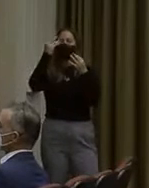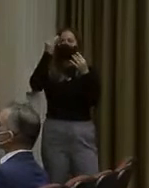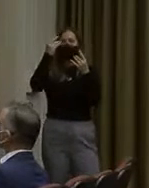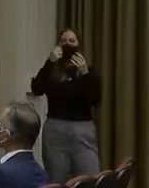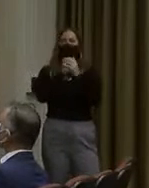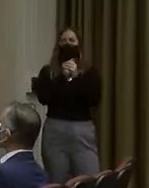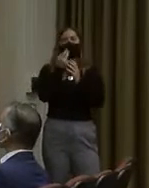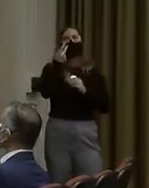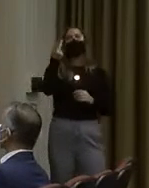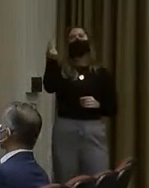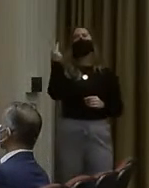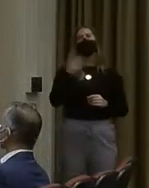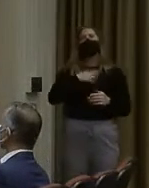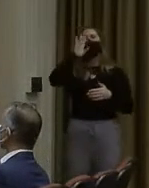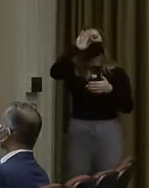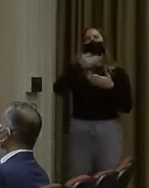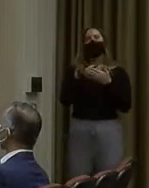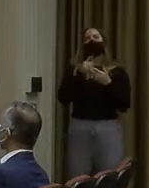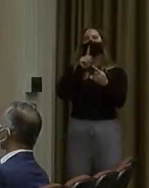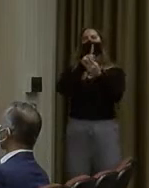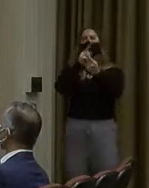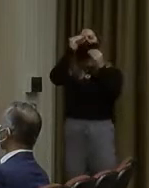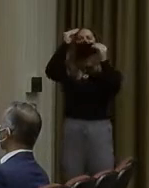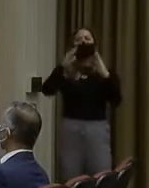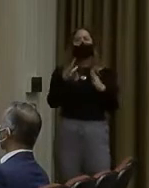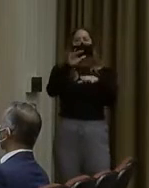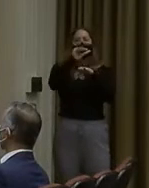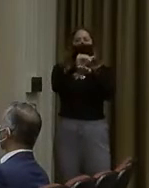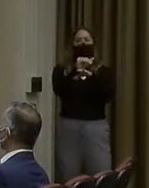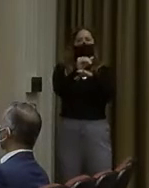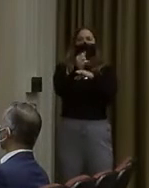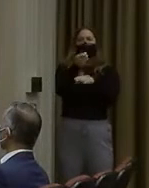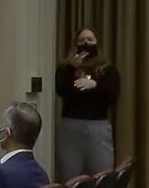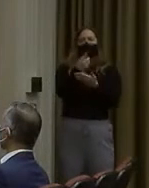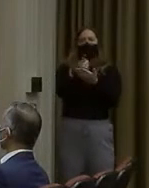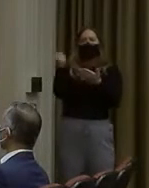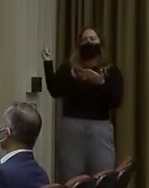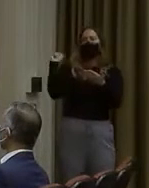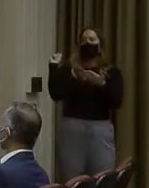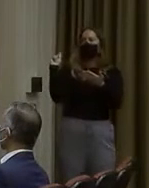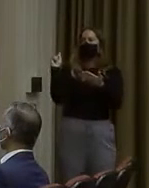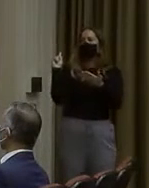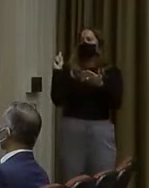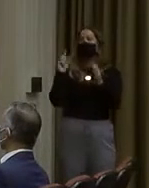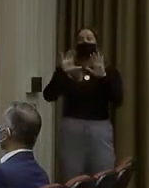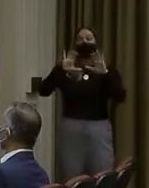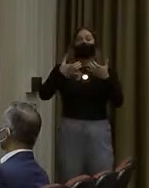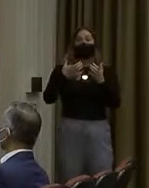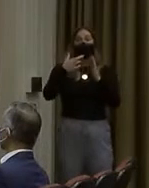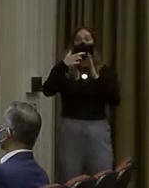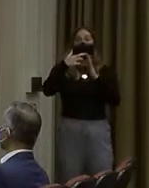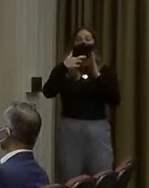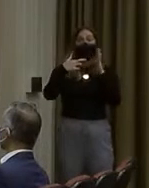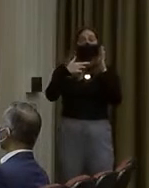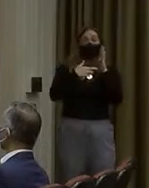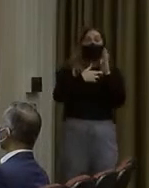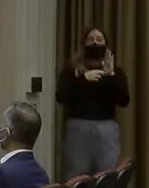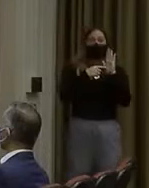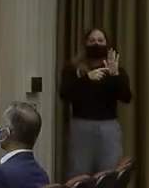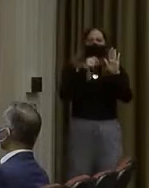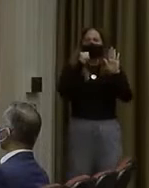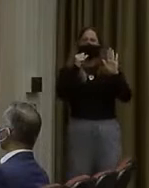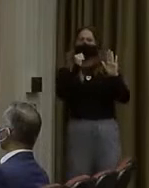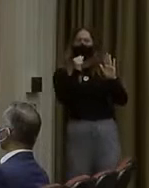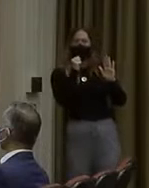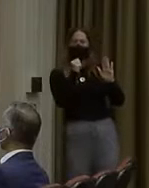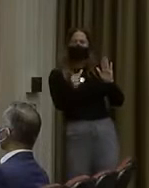at my son's Meet the Teacher night in 4th grade a couple of weeks ago, and all of the class rules aren't listed as don't do this.